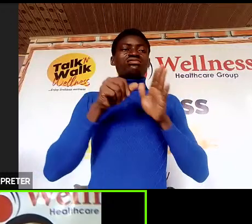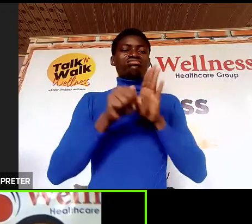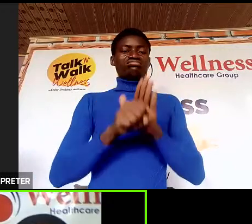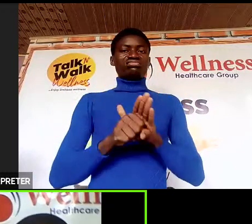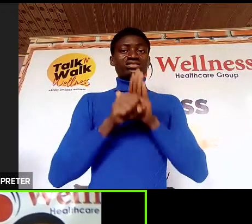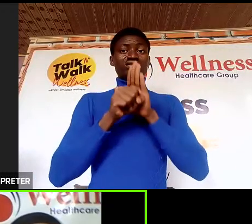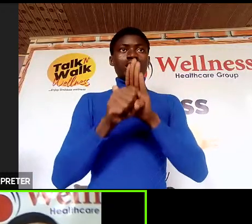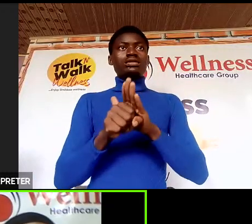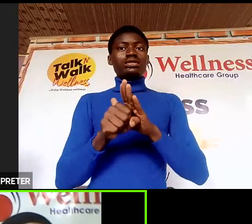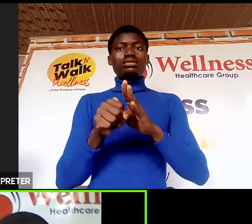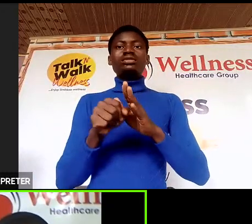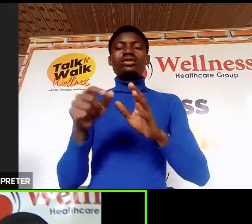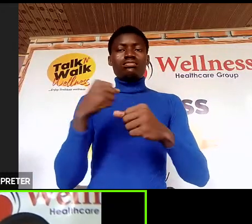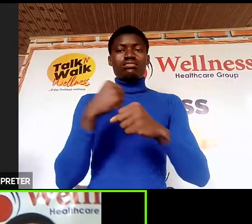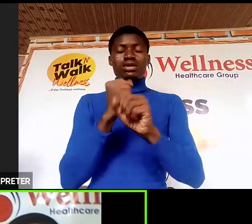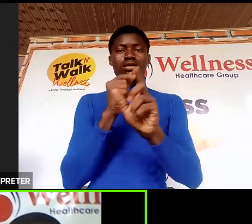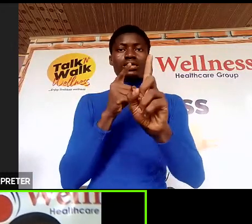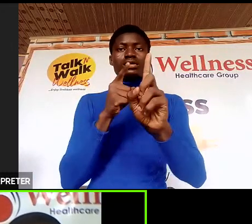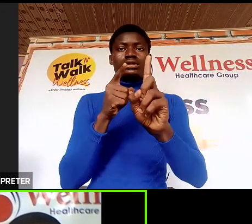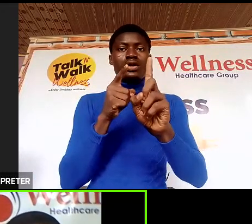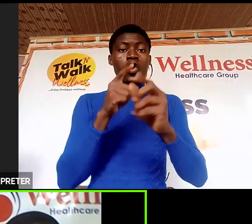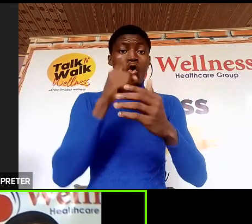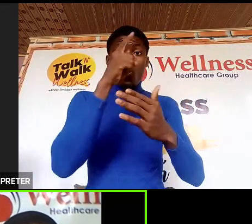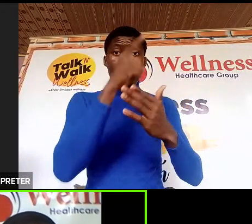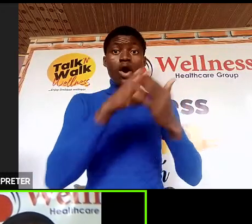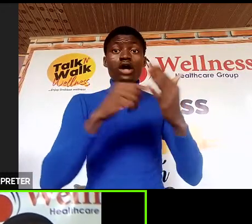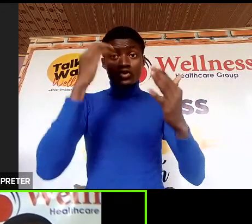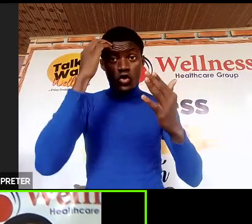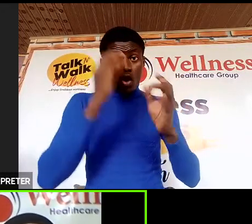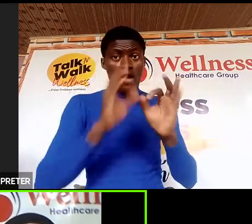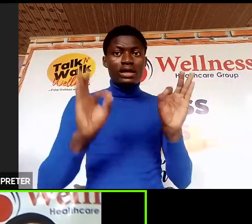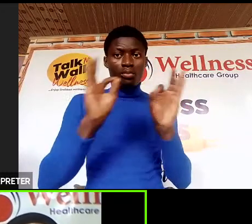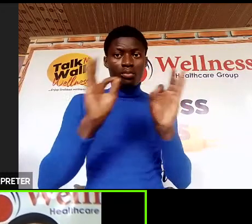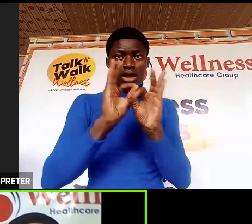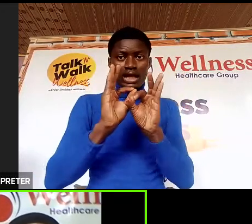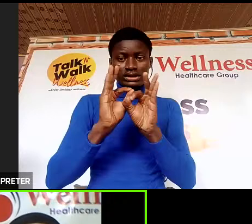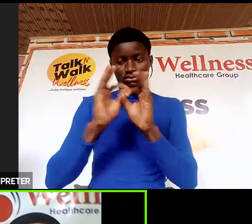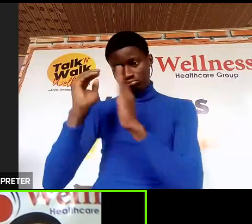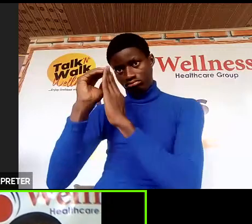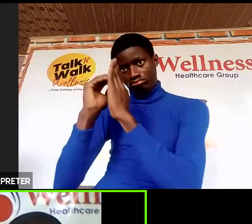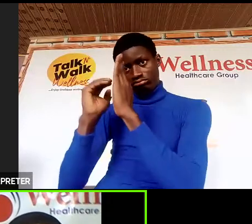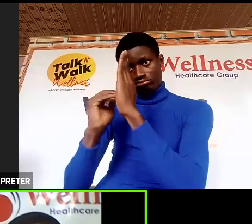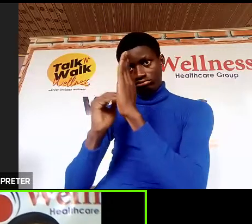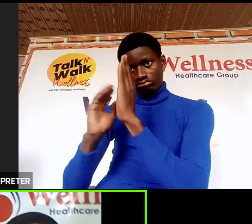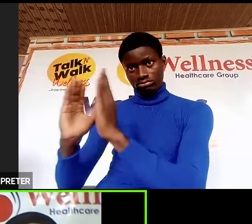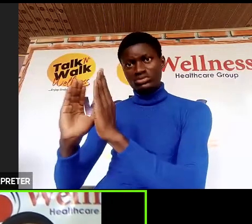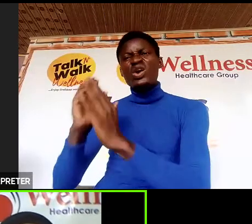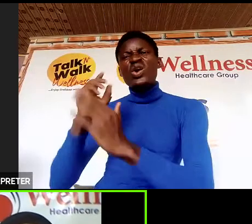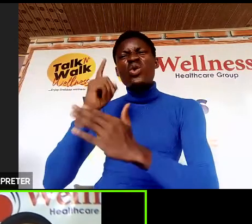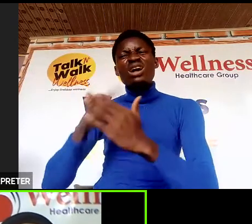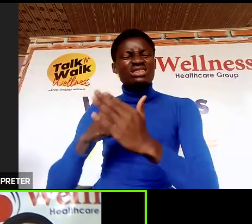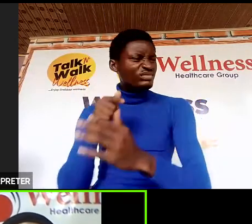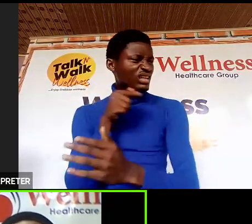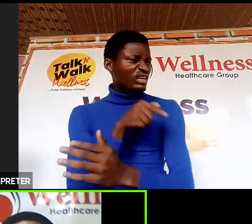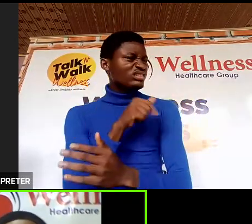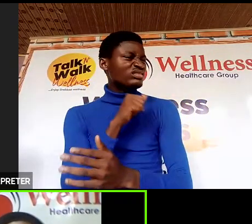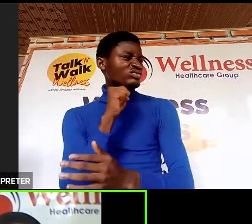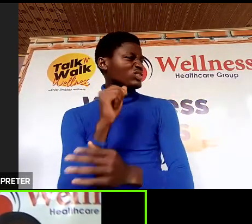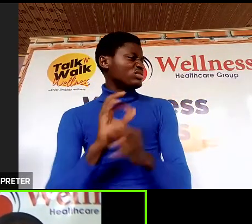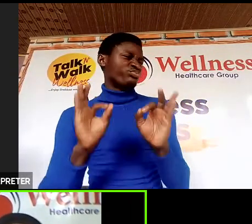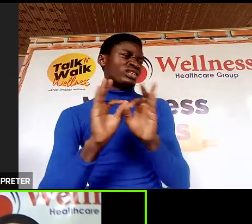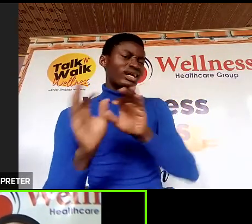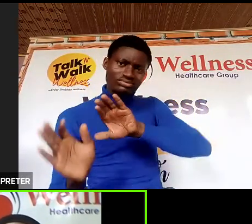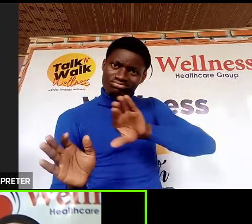is a need and what is a want. The moment we concentrate on our needs and leave the wants, maybe we might be able to rationalize what goes into